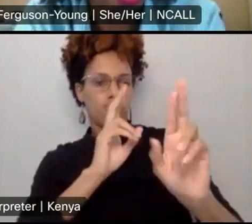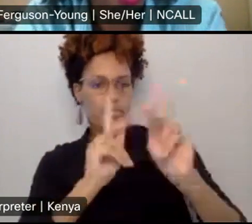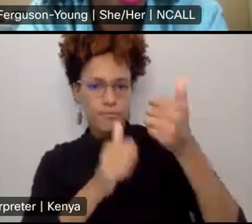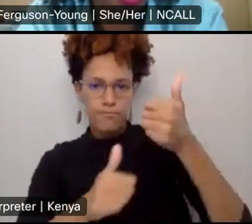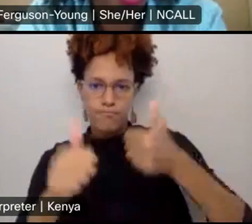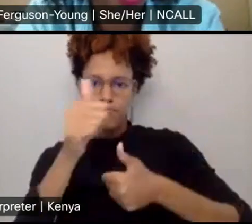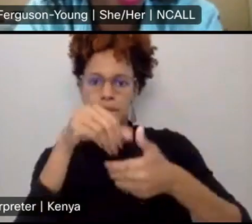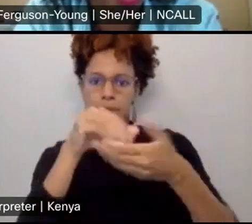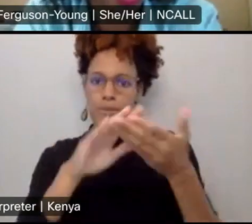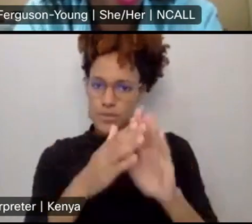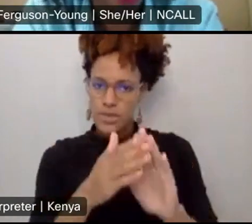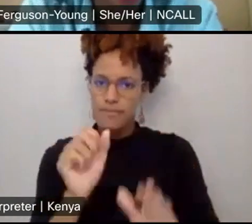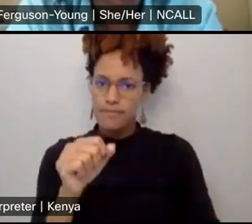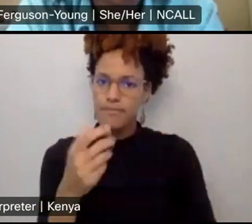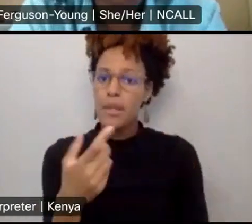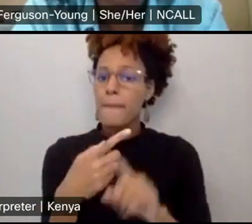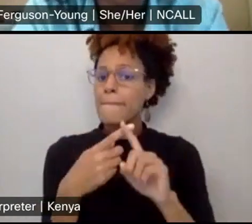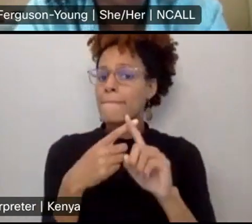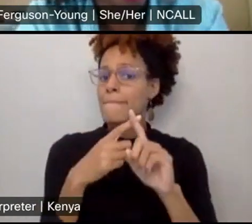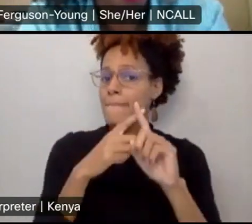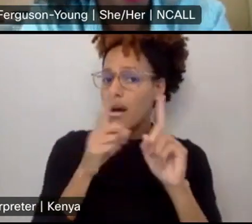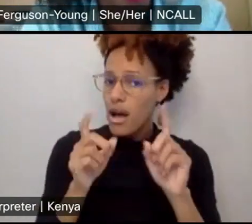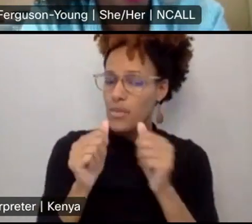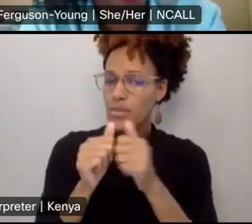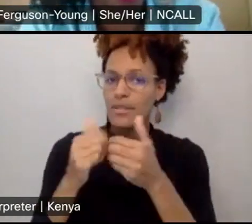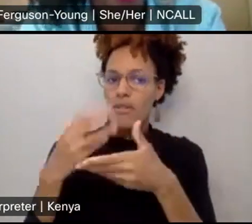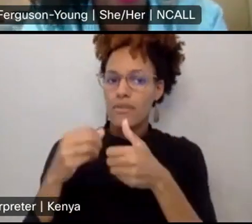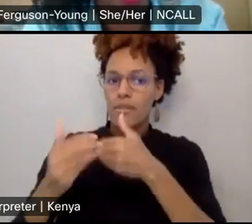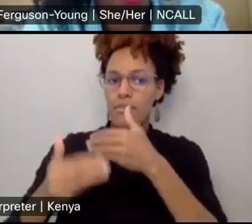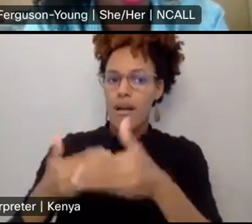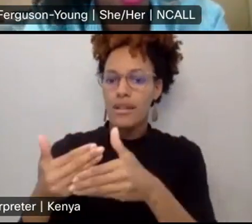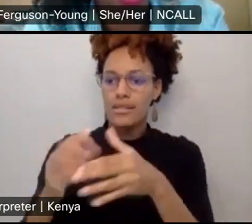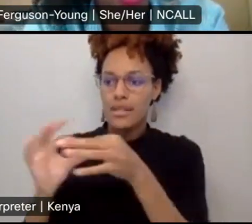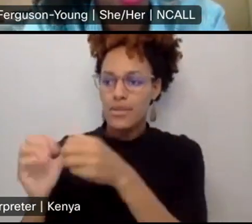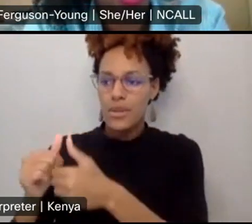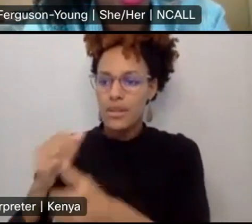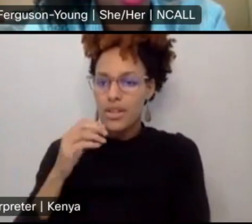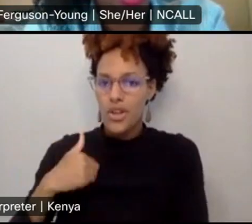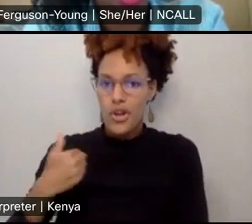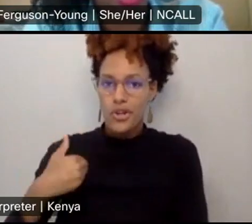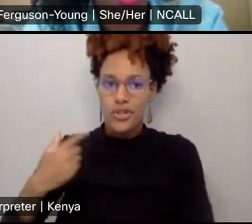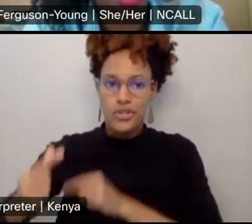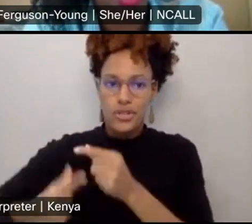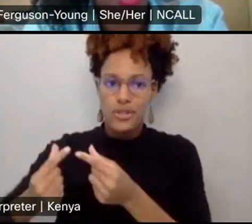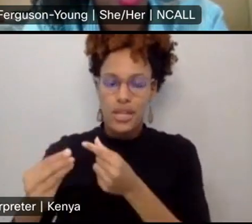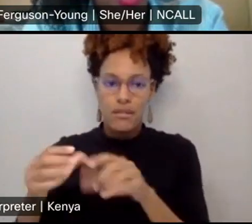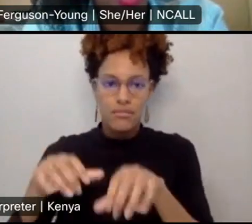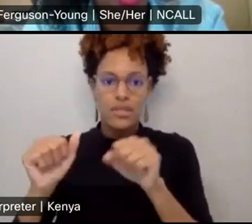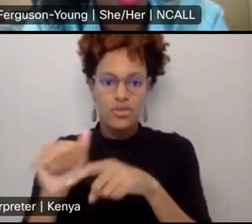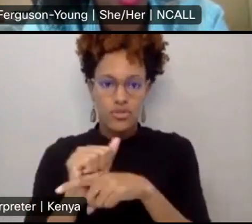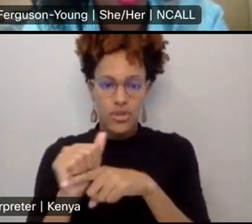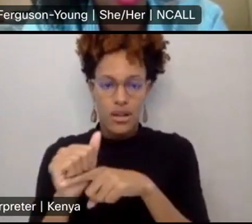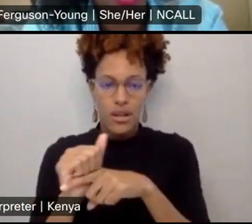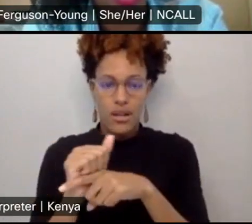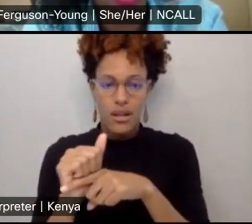community. But as part of the process of being with younger generations and receiving this training, they